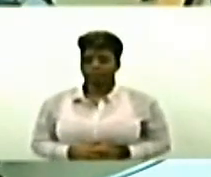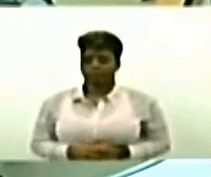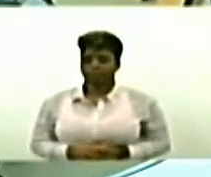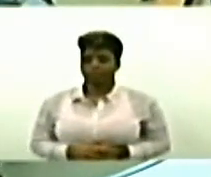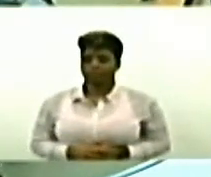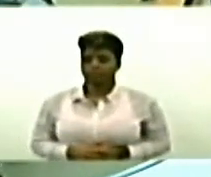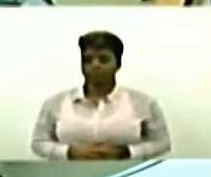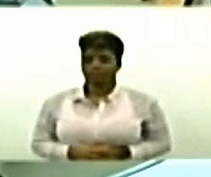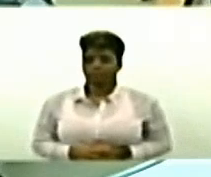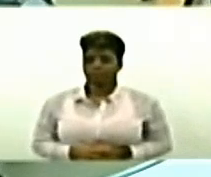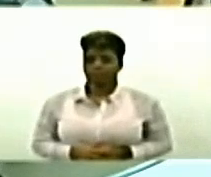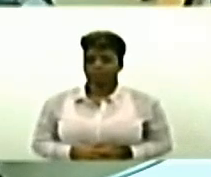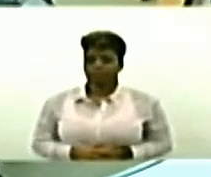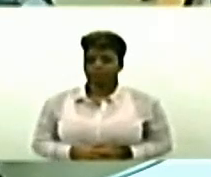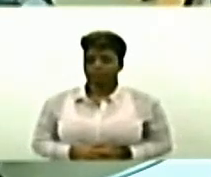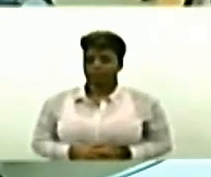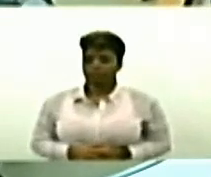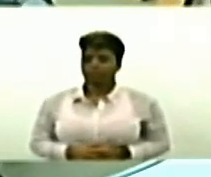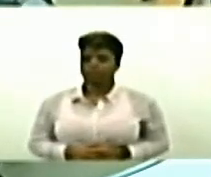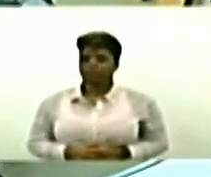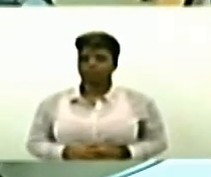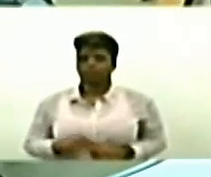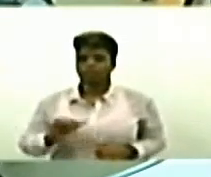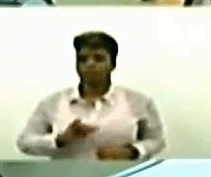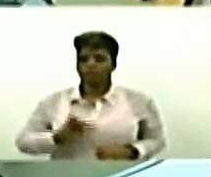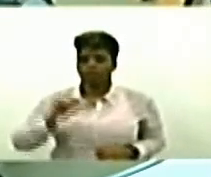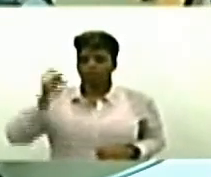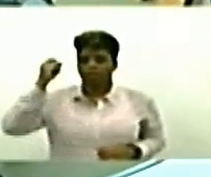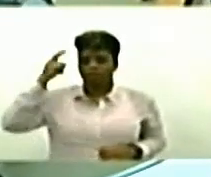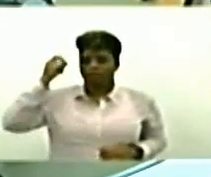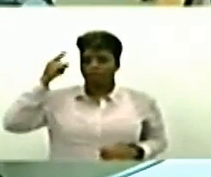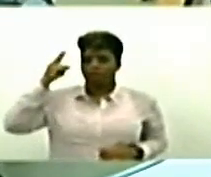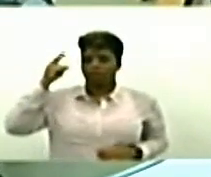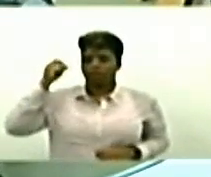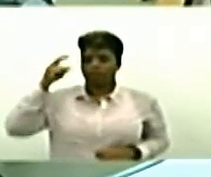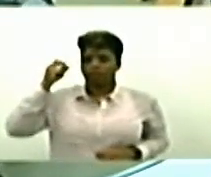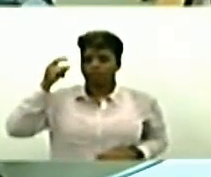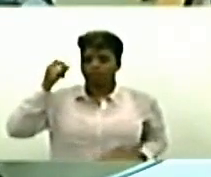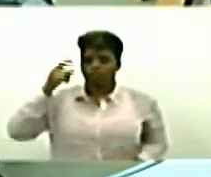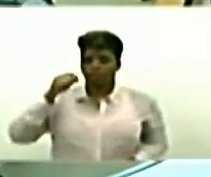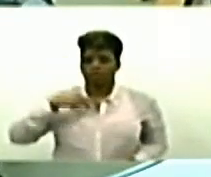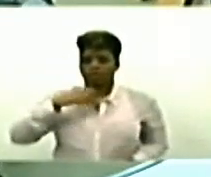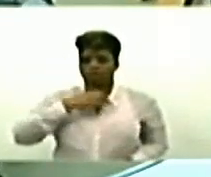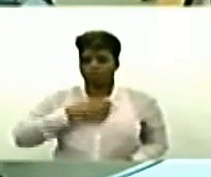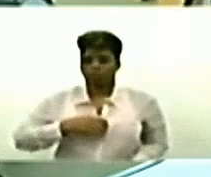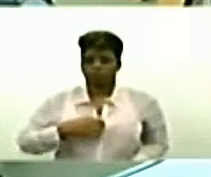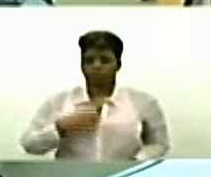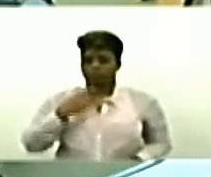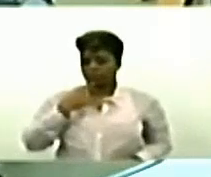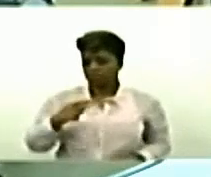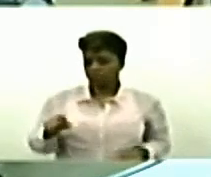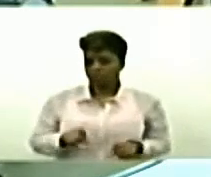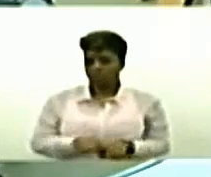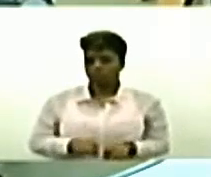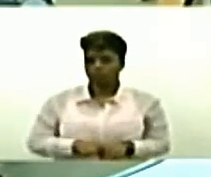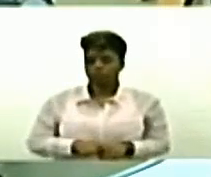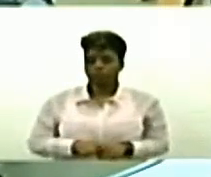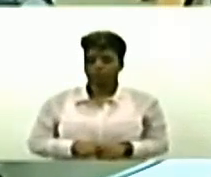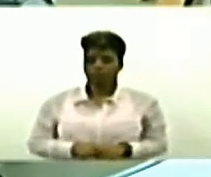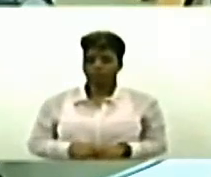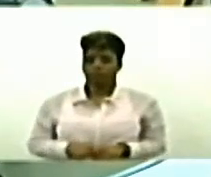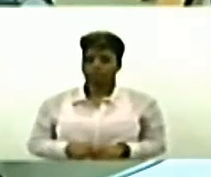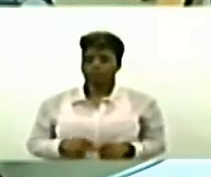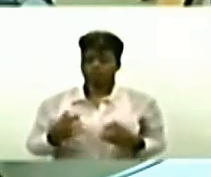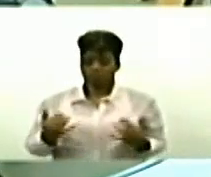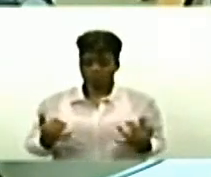I'm only just thinking aloud. I understand. So, but Mr. Chair, I wish to indicate also, currently, police